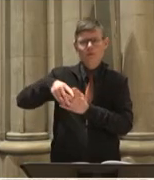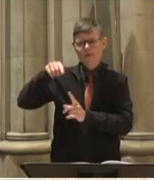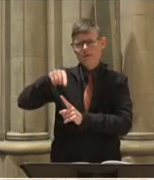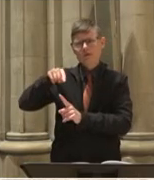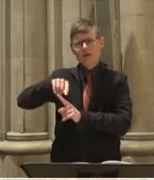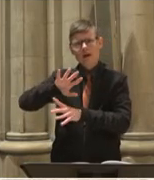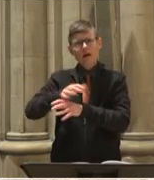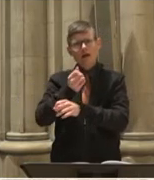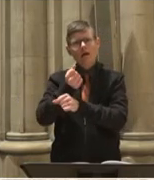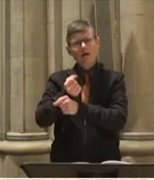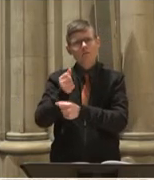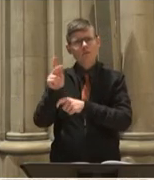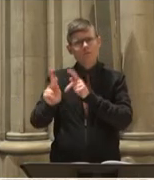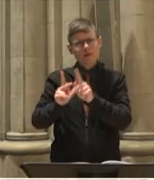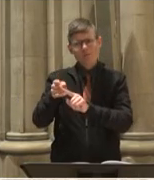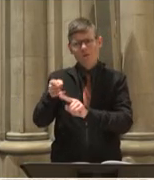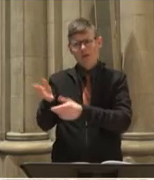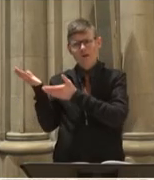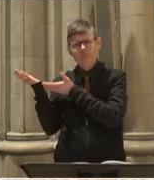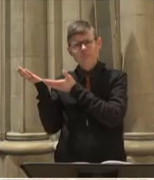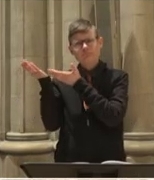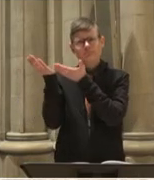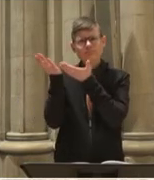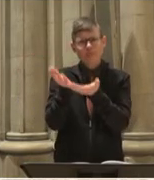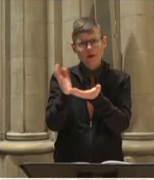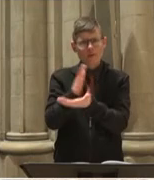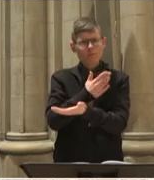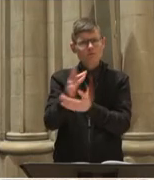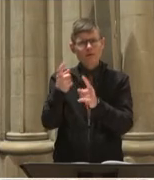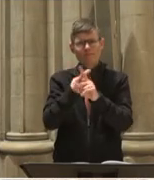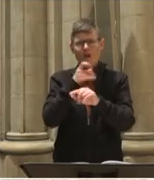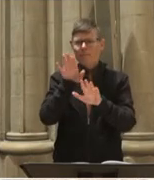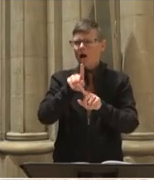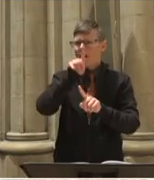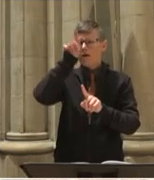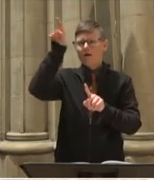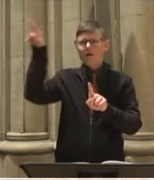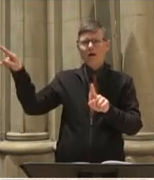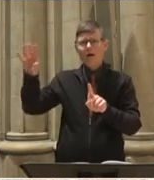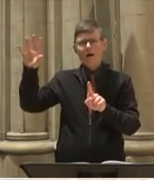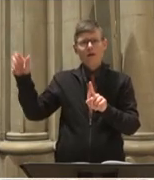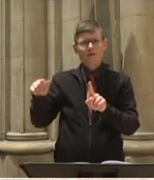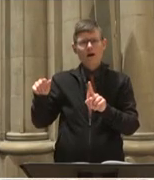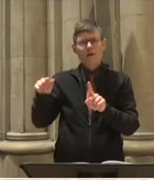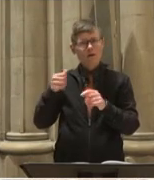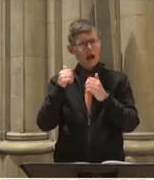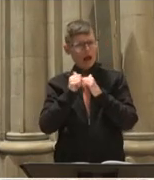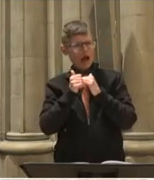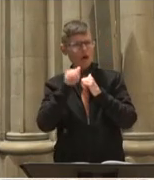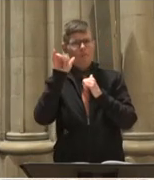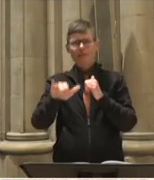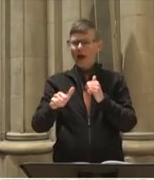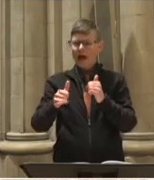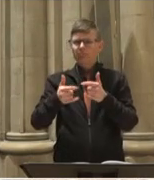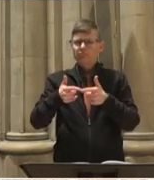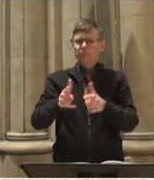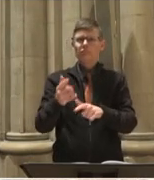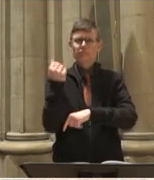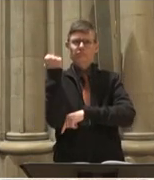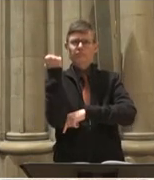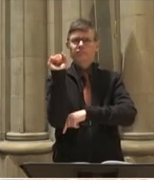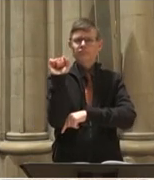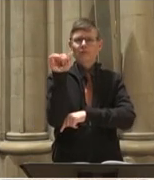who carried their music with them across the ocean as a means of resisting the